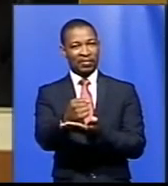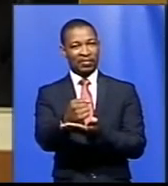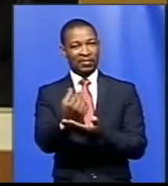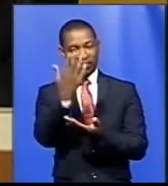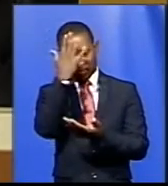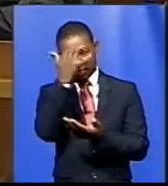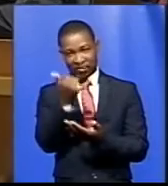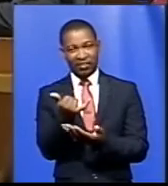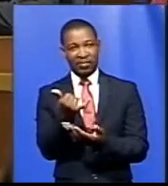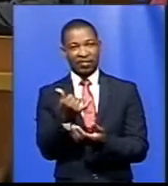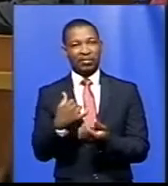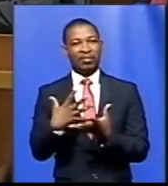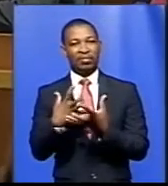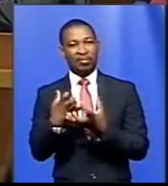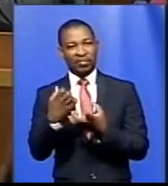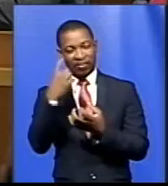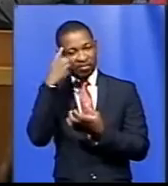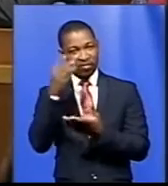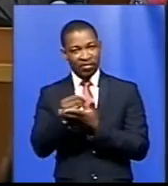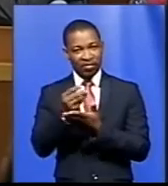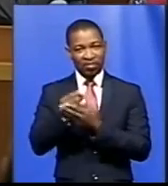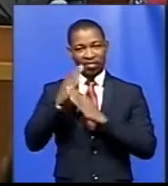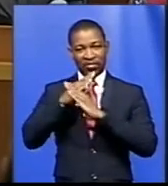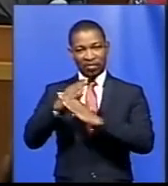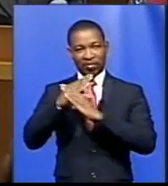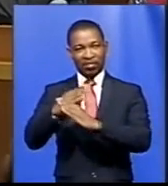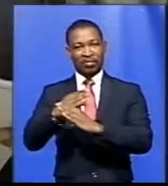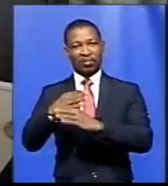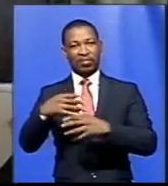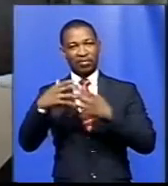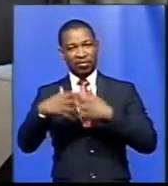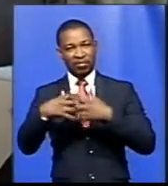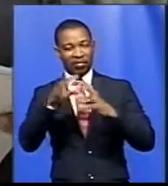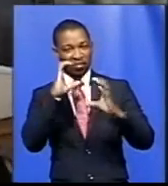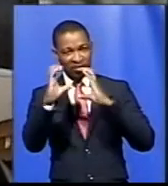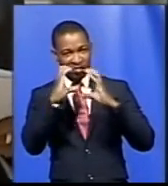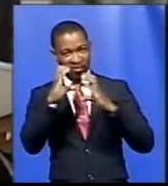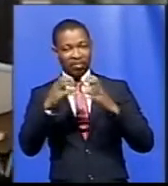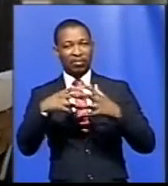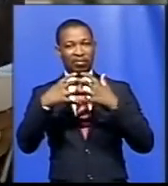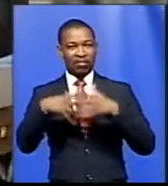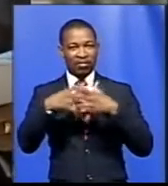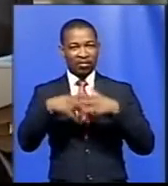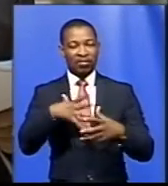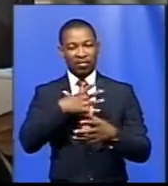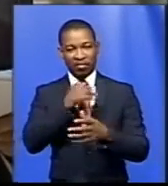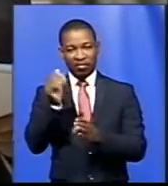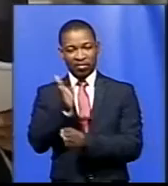mainly to cater for provision of defense equipment, communications equipment, and